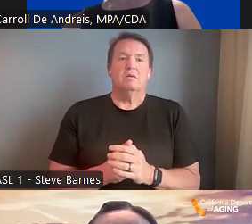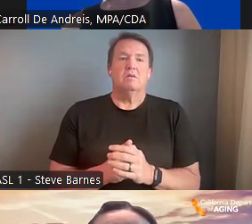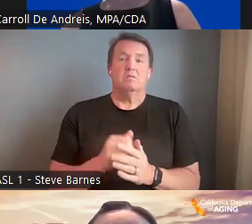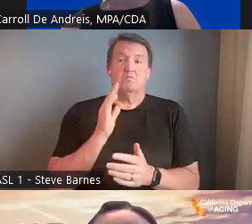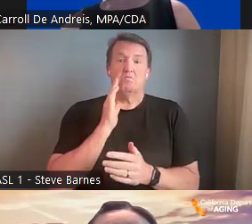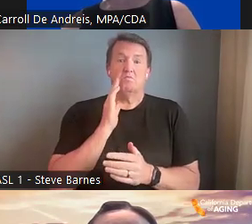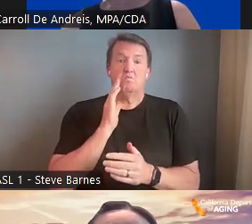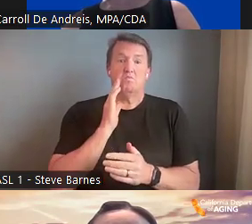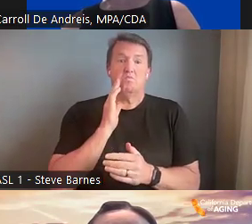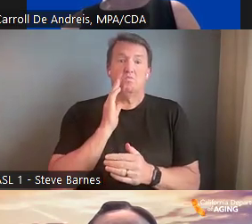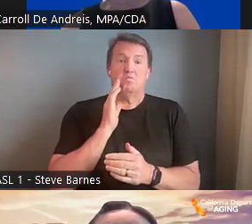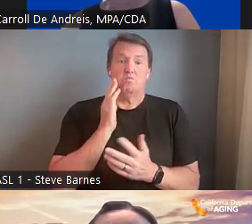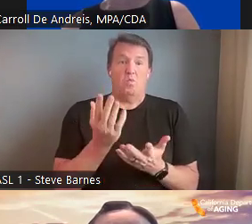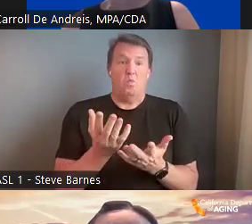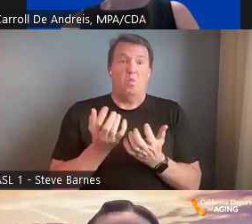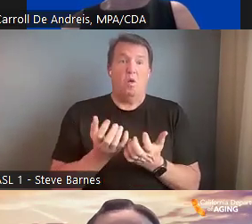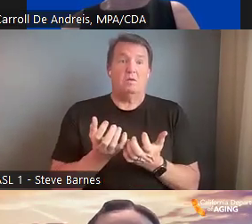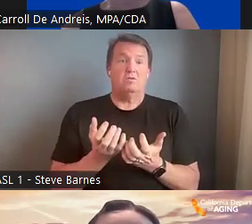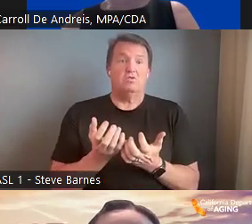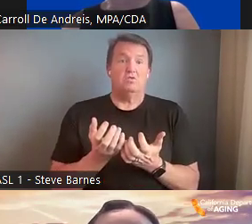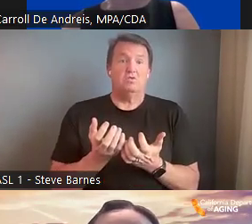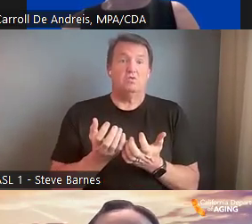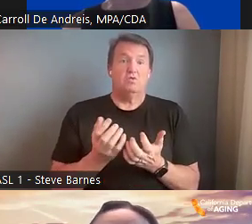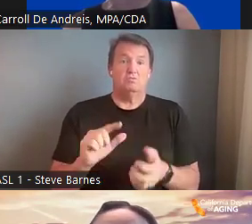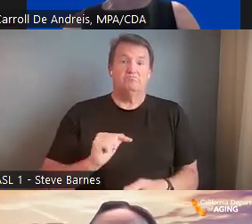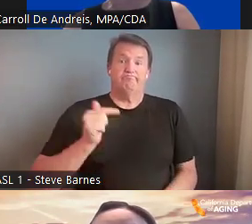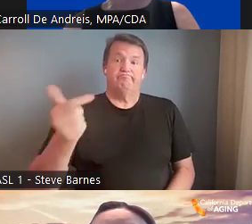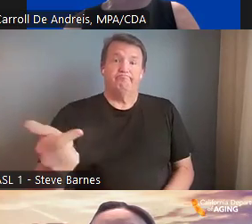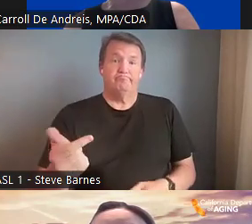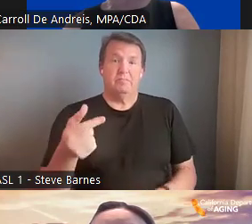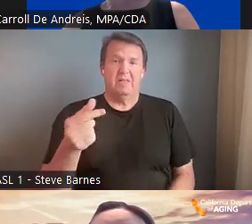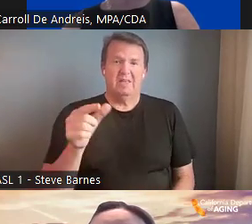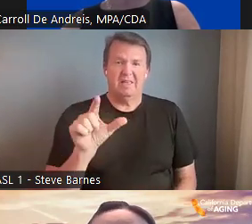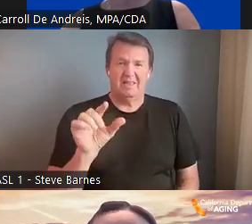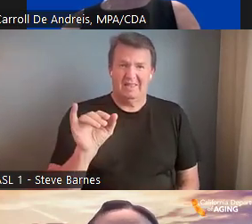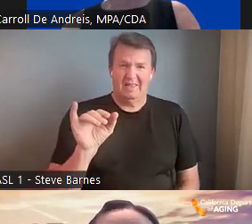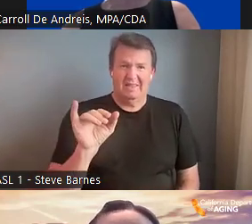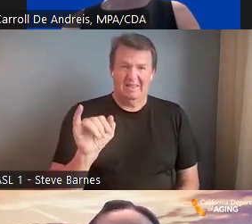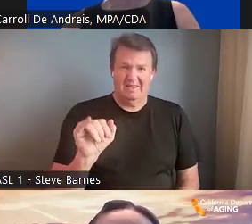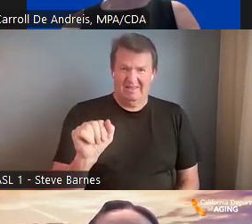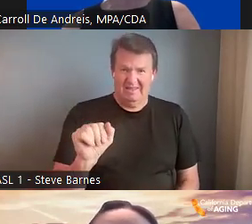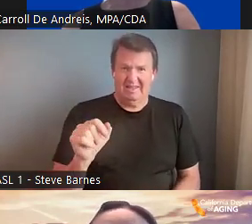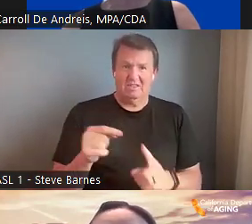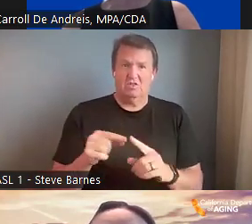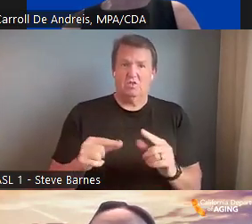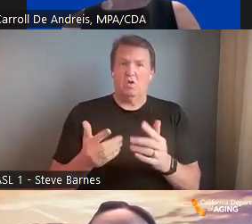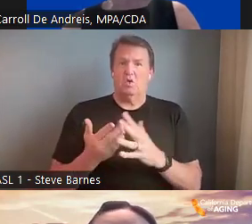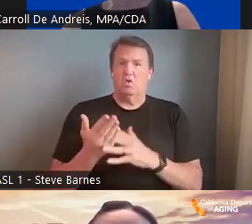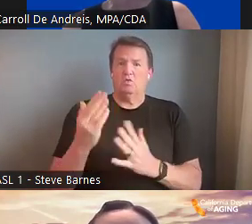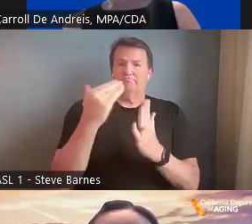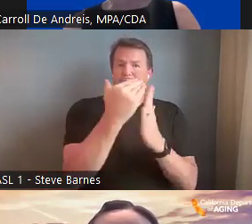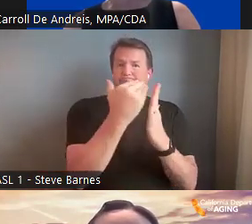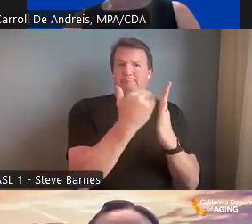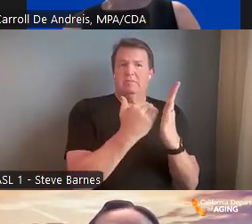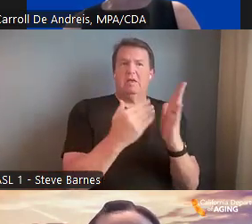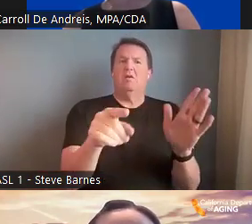would like to turn it over to Yia to go over the agenda. And welcome. Can we go